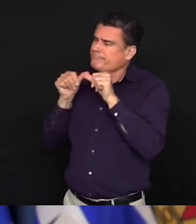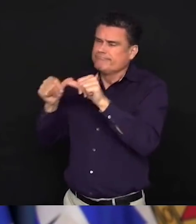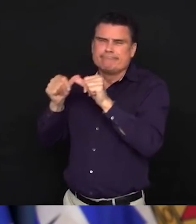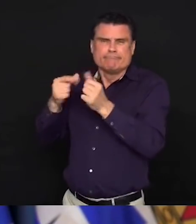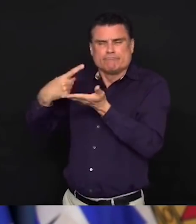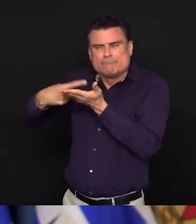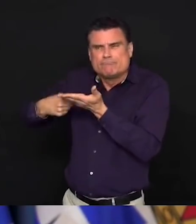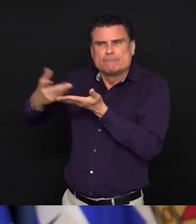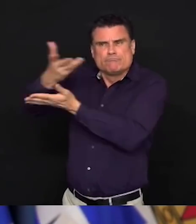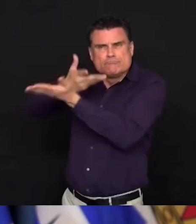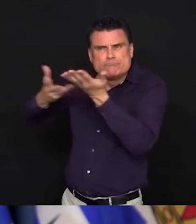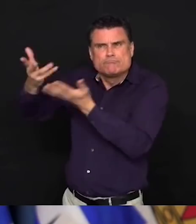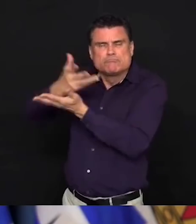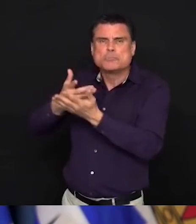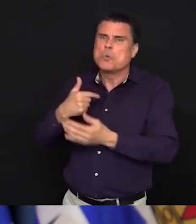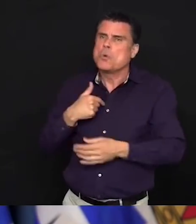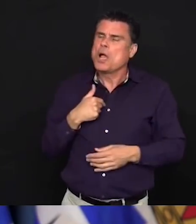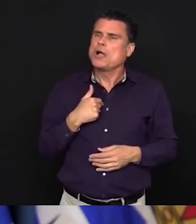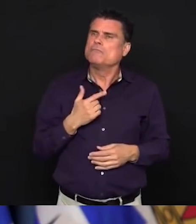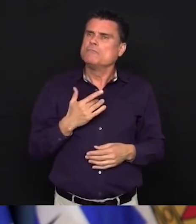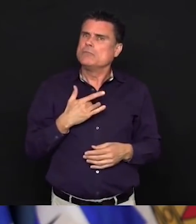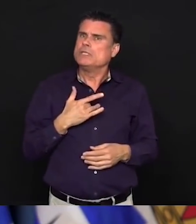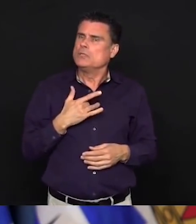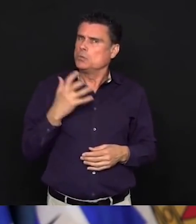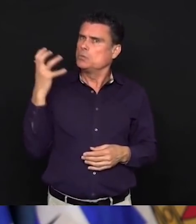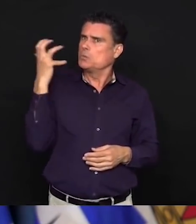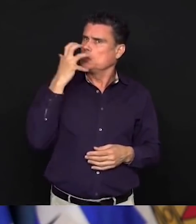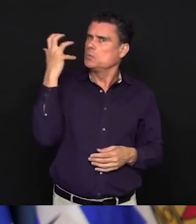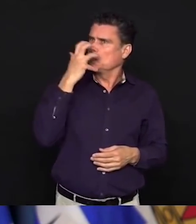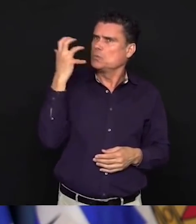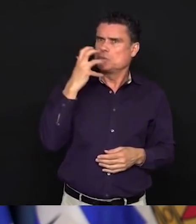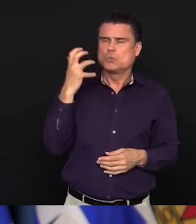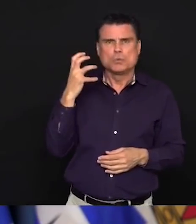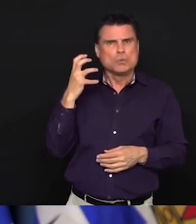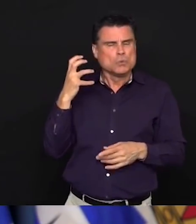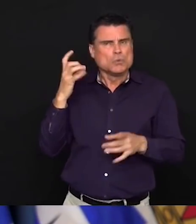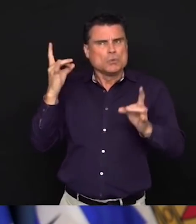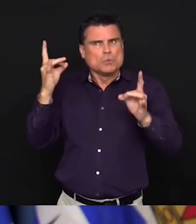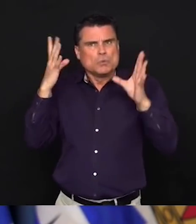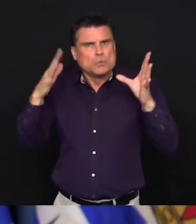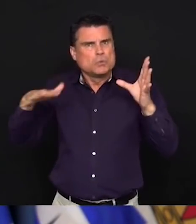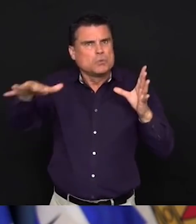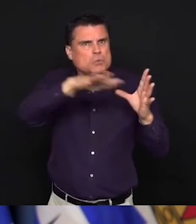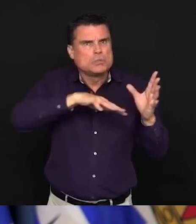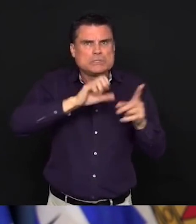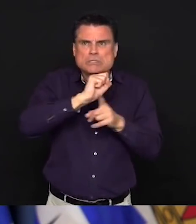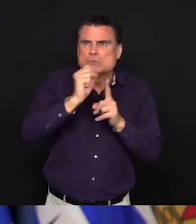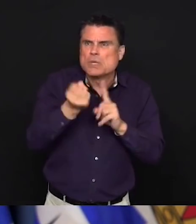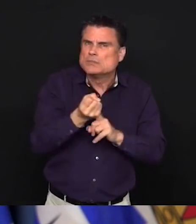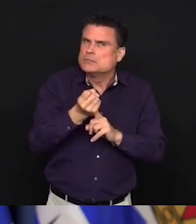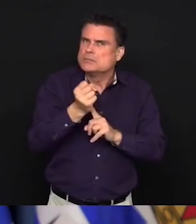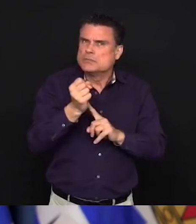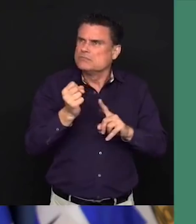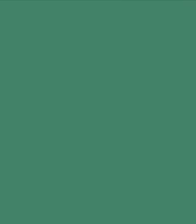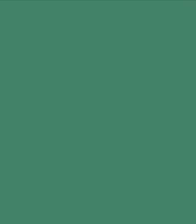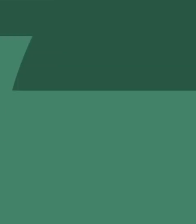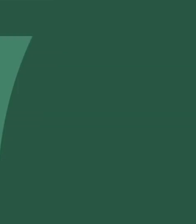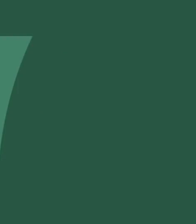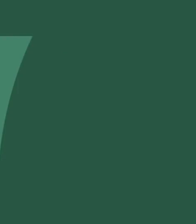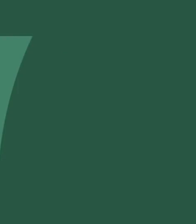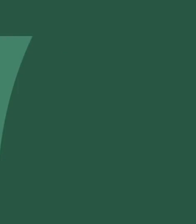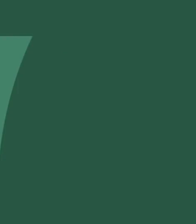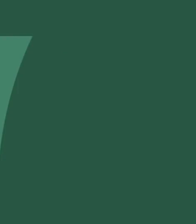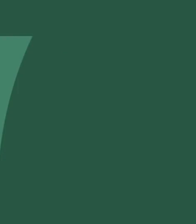the opportunity presents itself, British Columbians will step up and our economy will get back to a very healthy position as quickly as we can possibly do it.